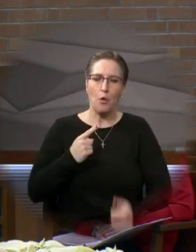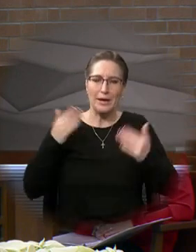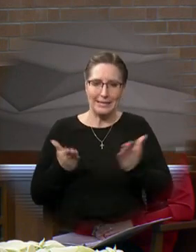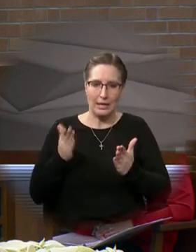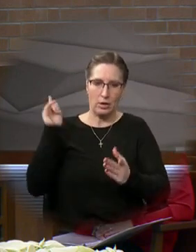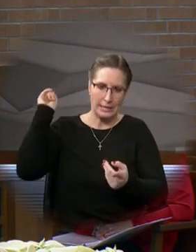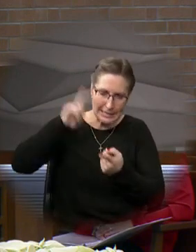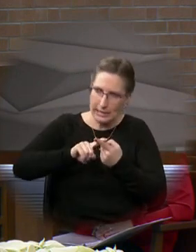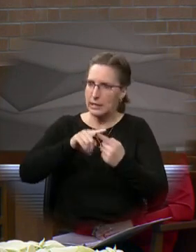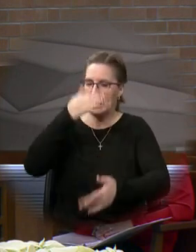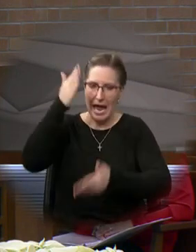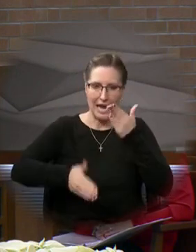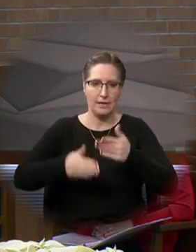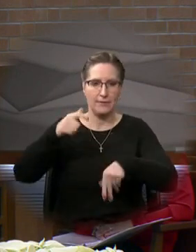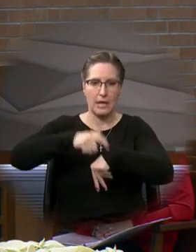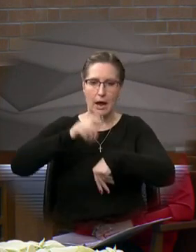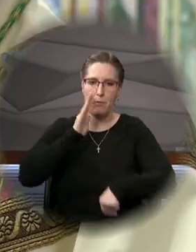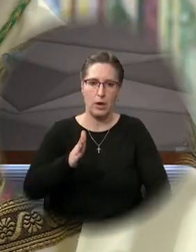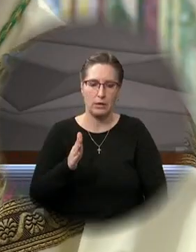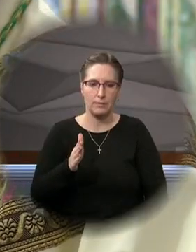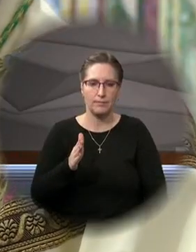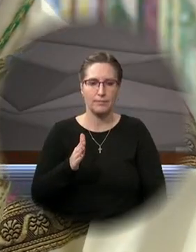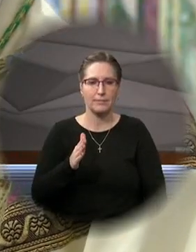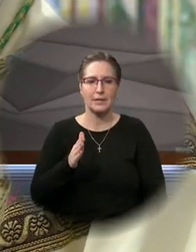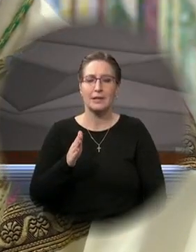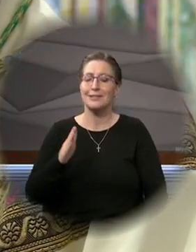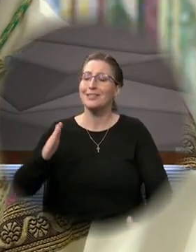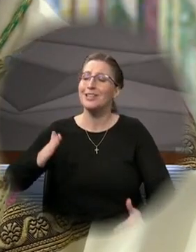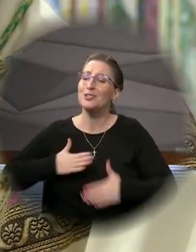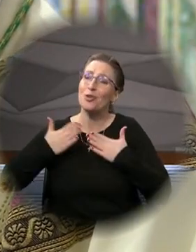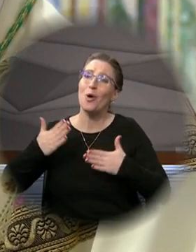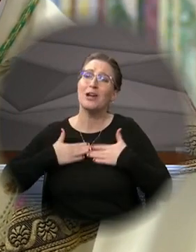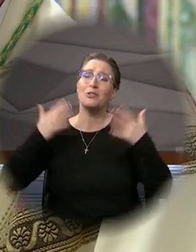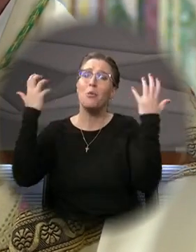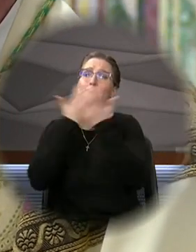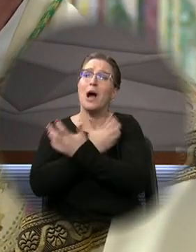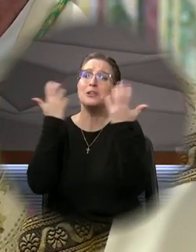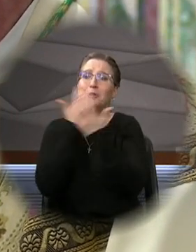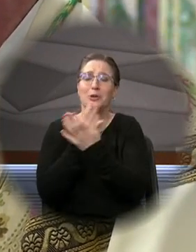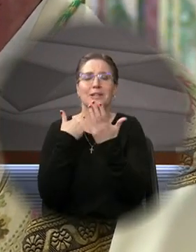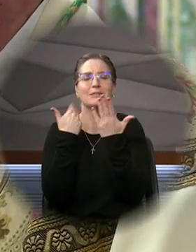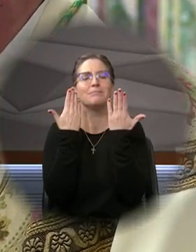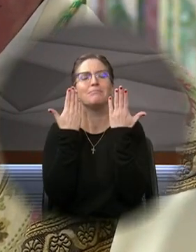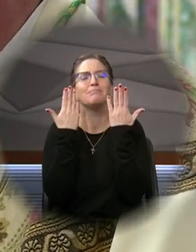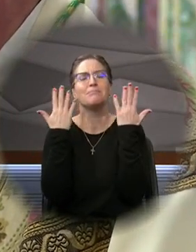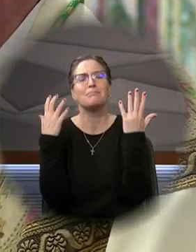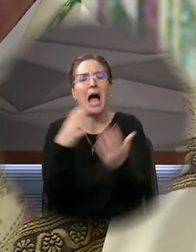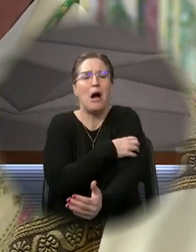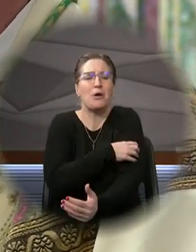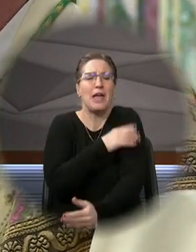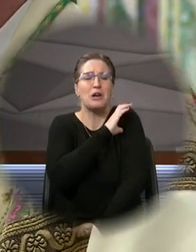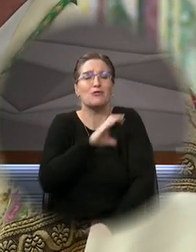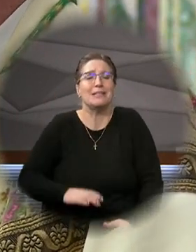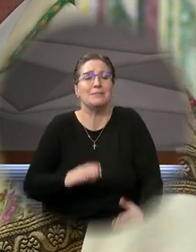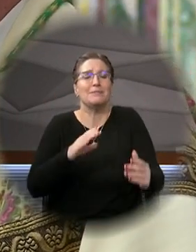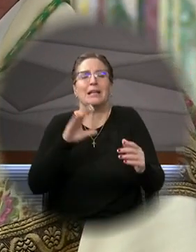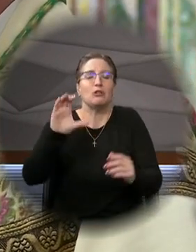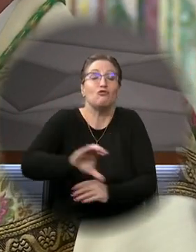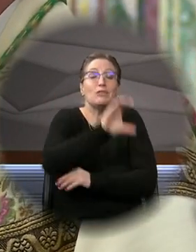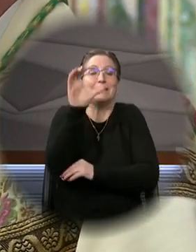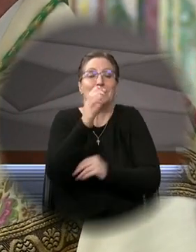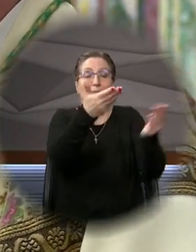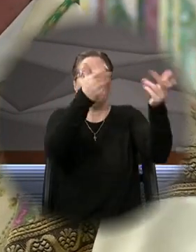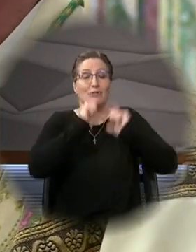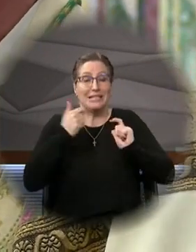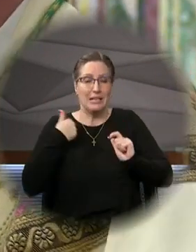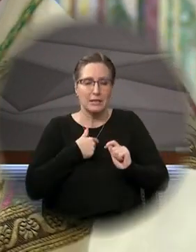the end of time. And that in the joy and the wonder and the power of Christmas, we know that God is truly one